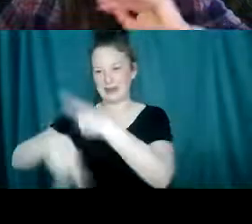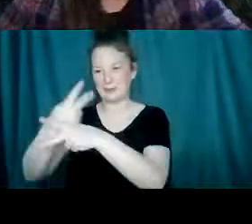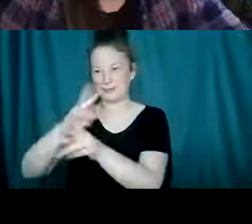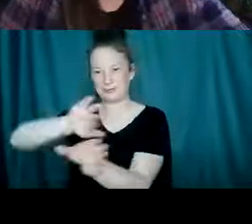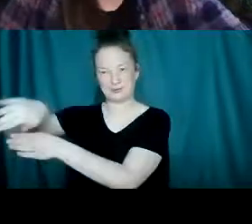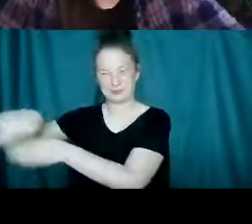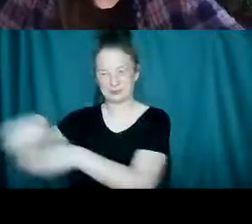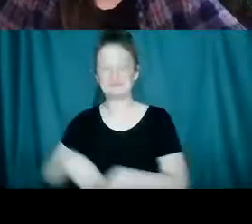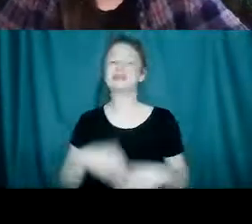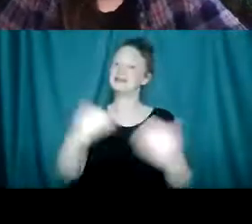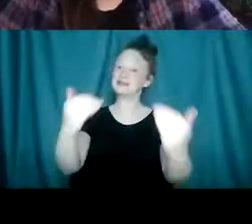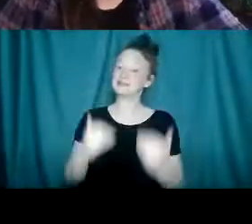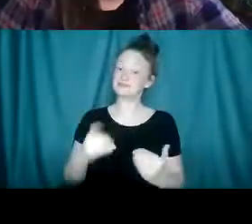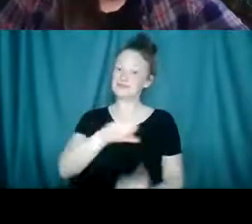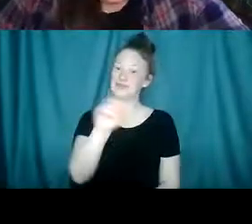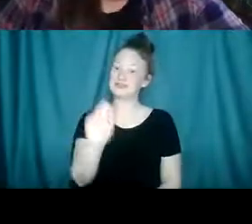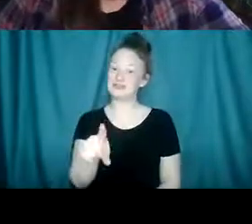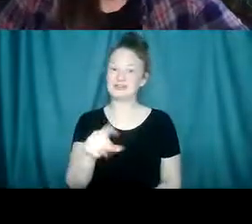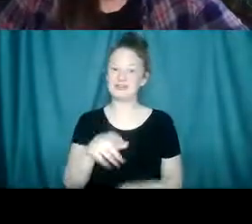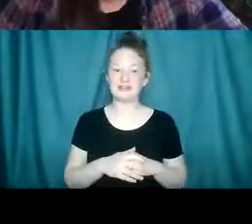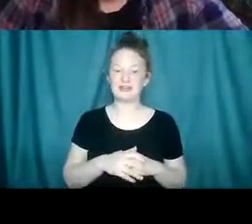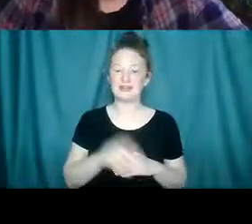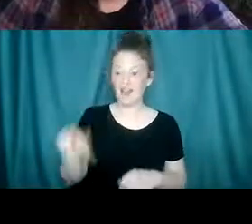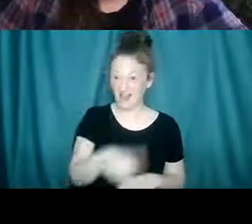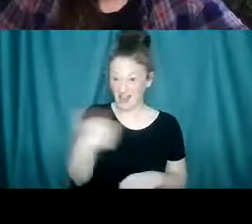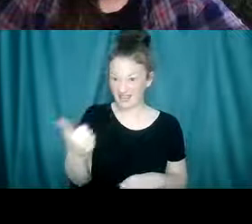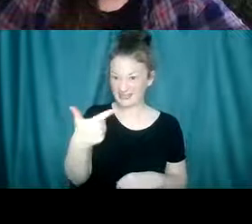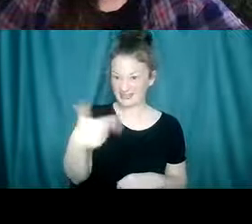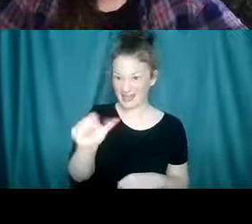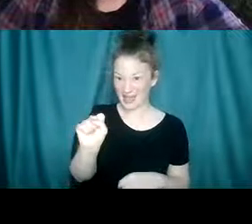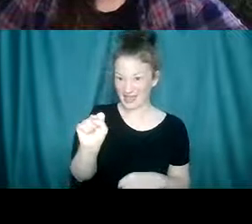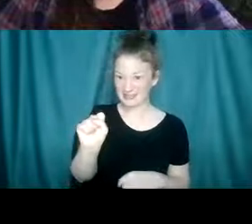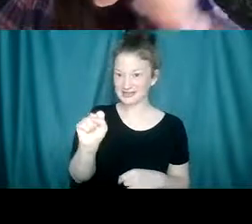next question is from Courtney. Are there other gases that caprock